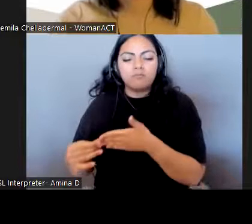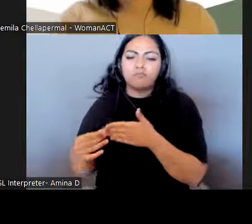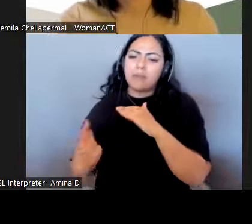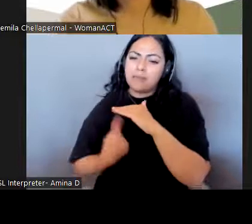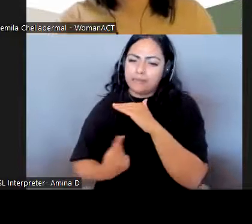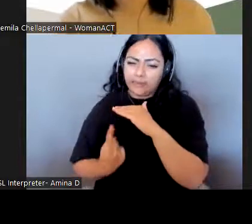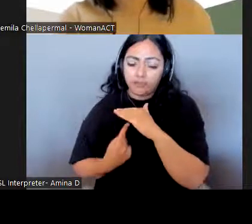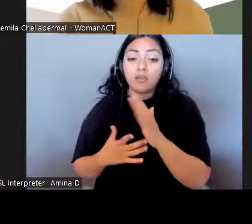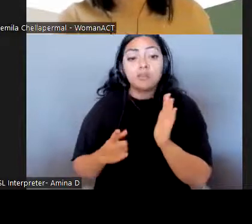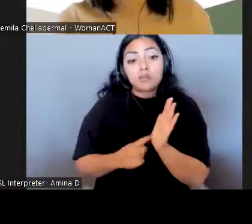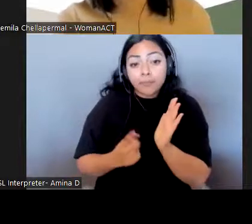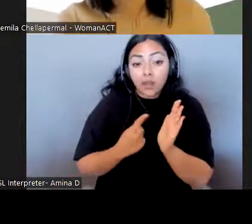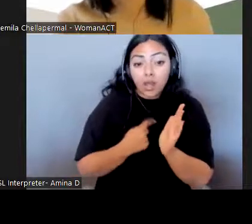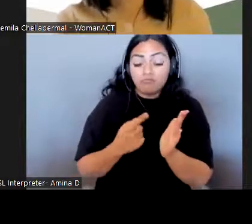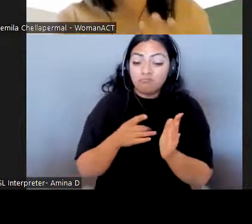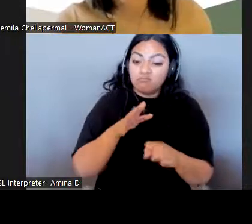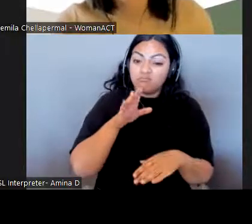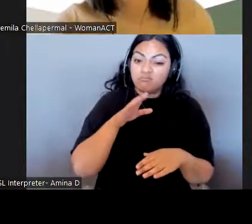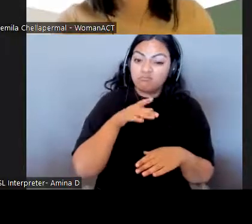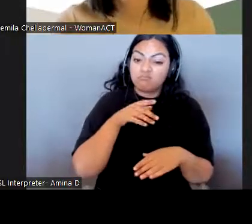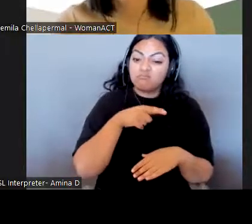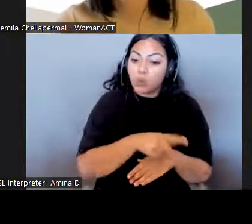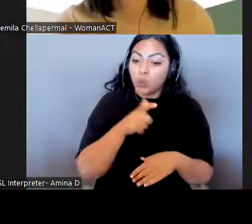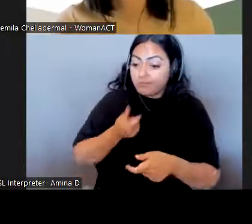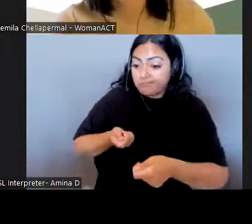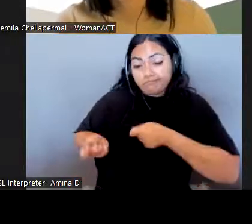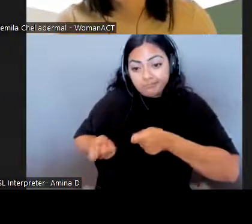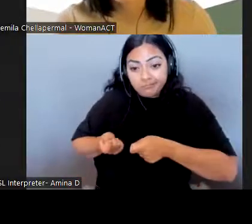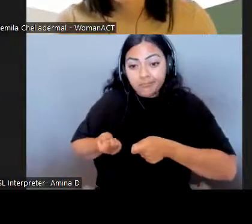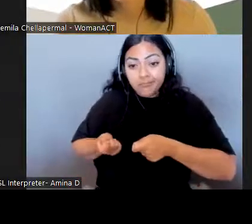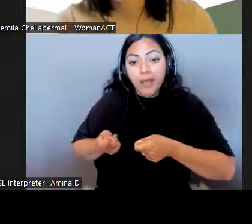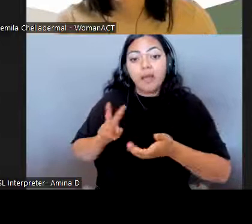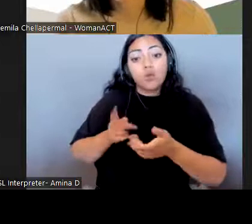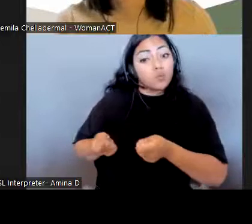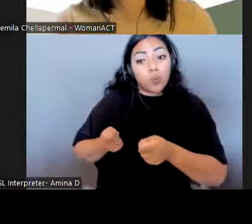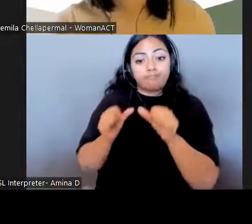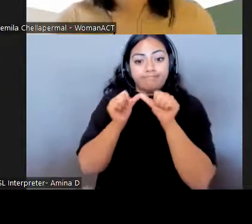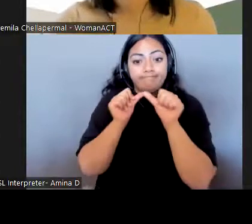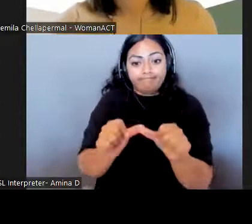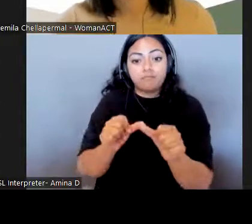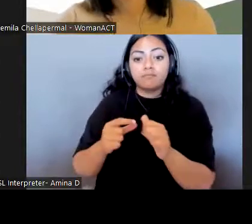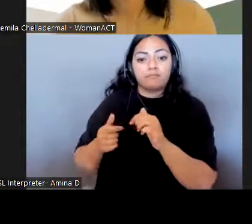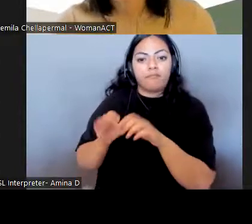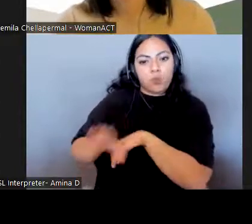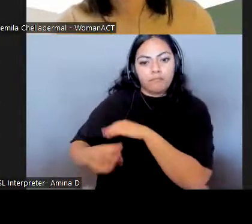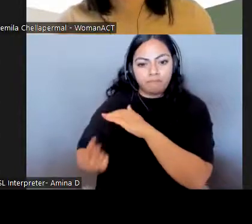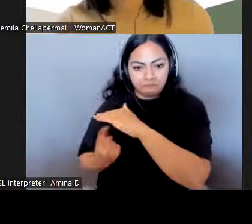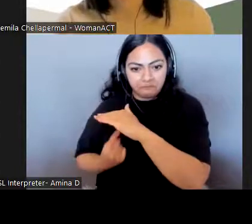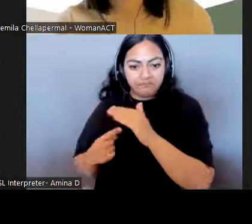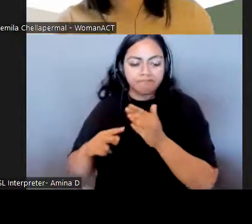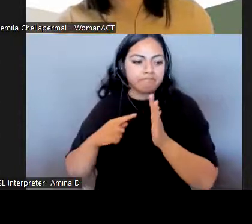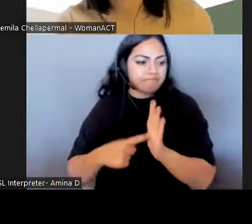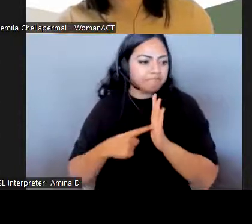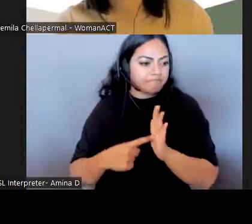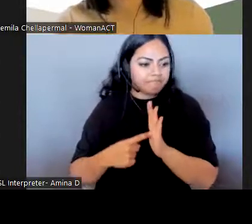type of abuse by the abuser, so a tactic to maintain economic control. So for example, not